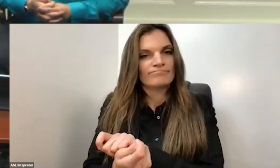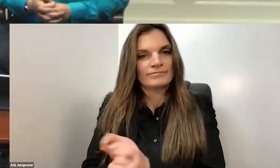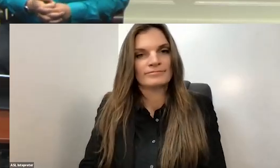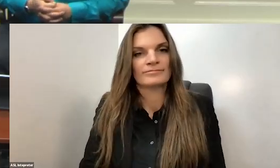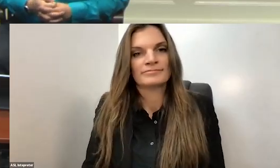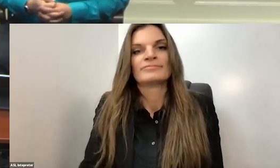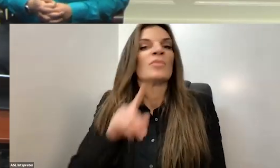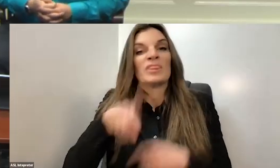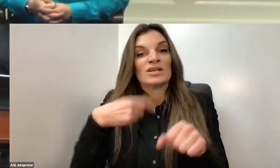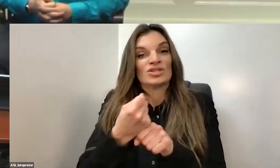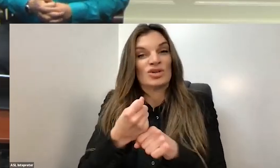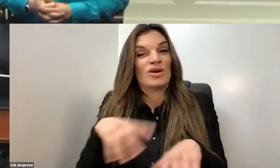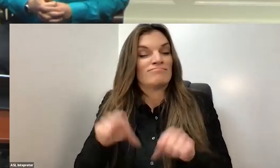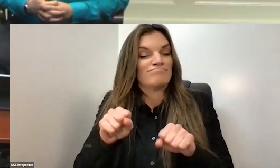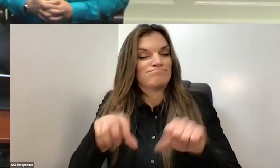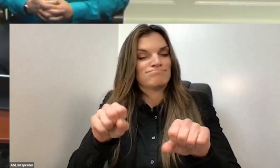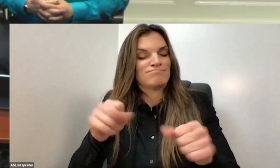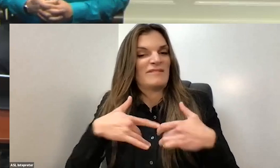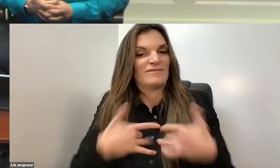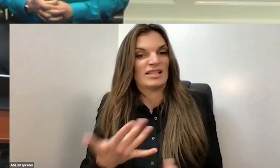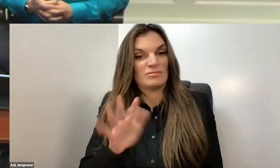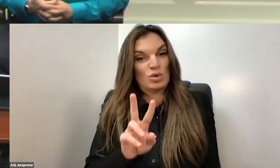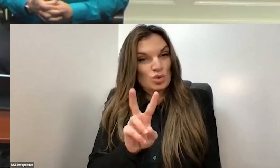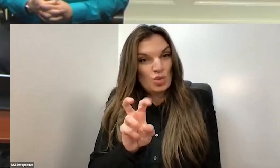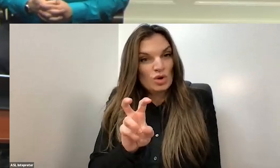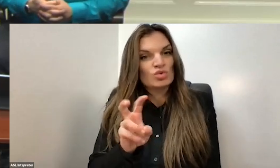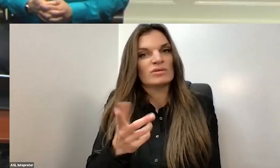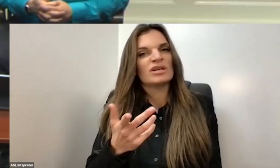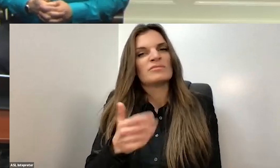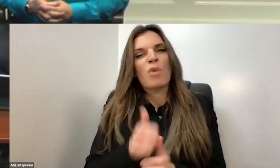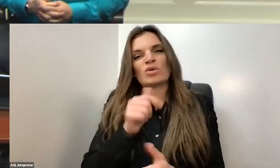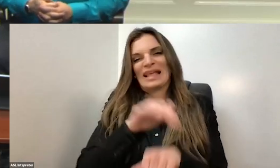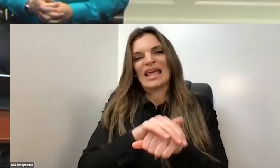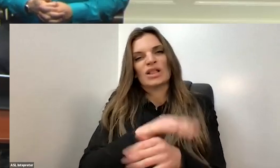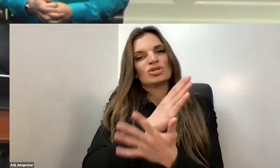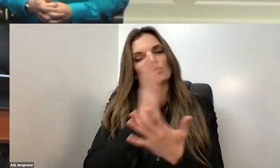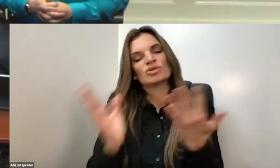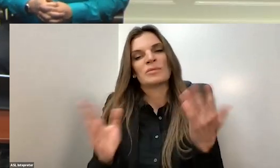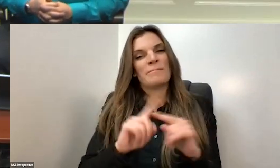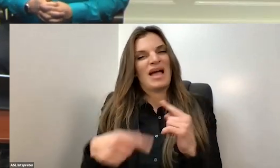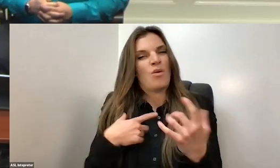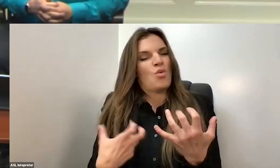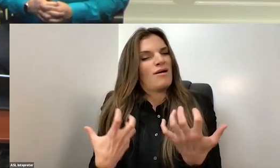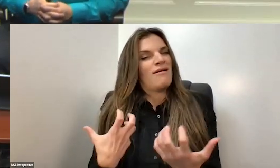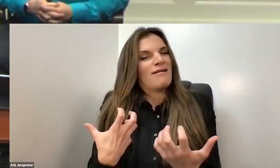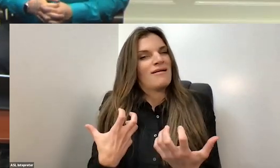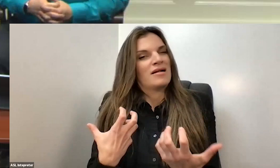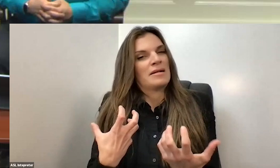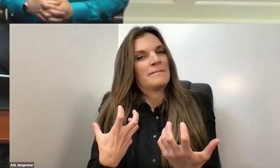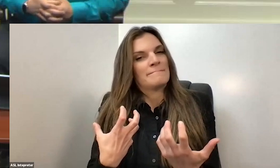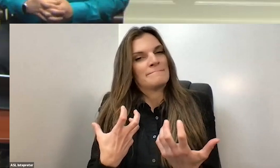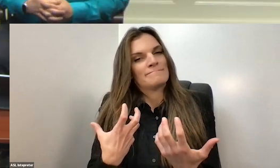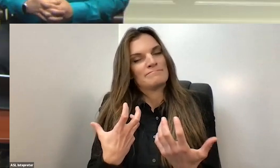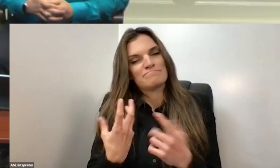200 events this year that we know of. Most of them are in English. I'd like to have us like have